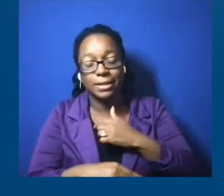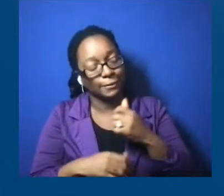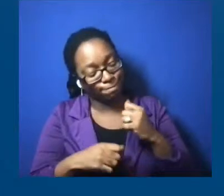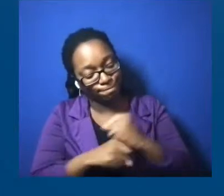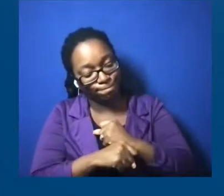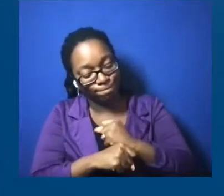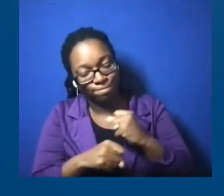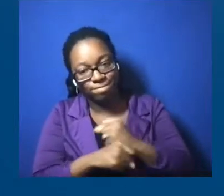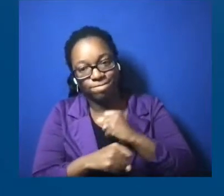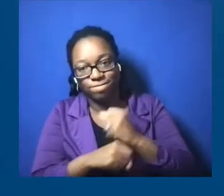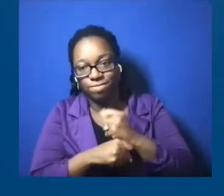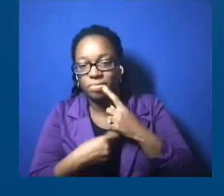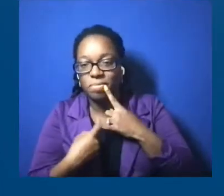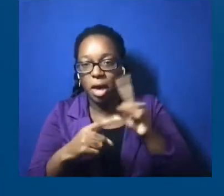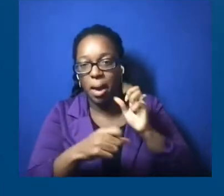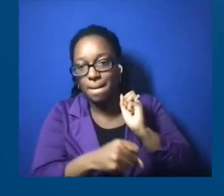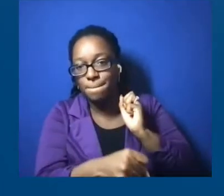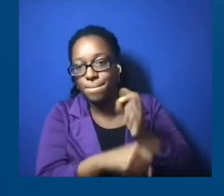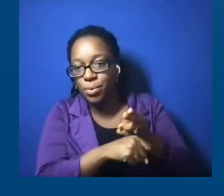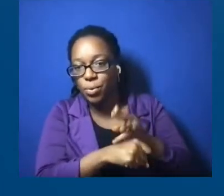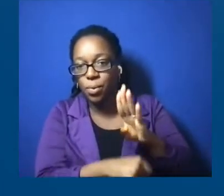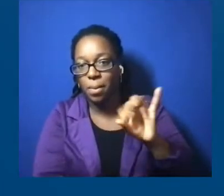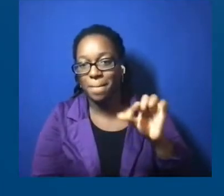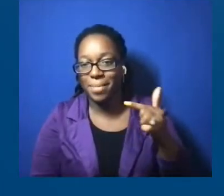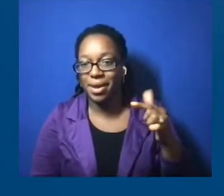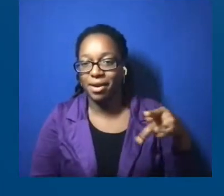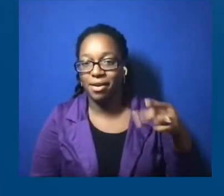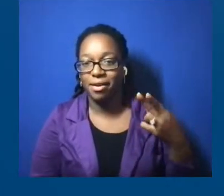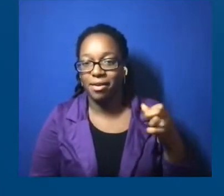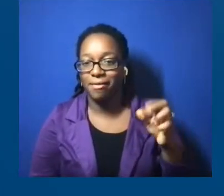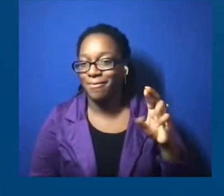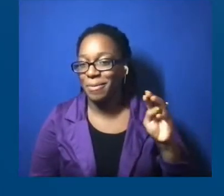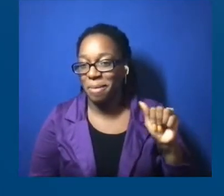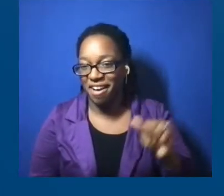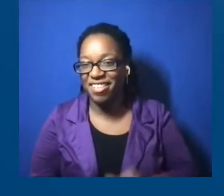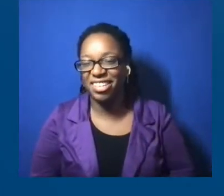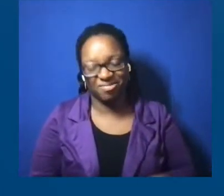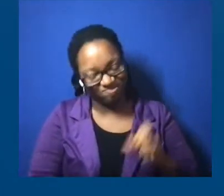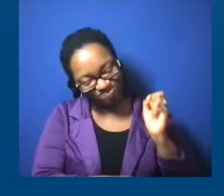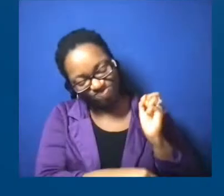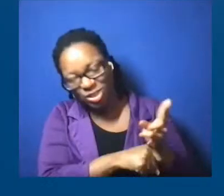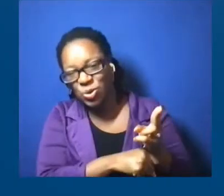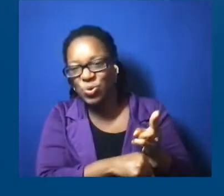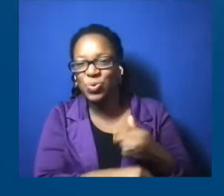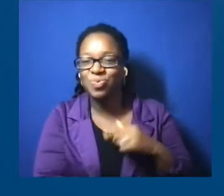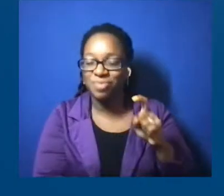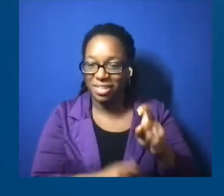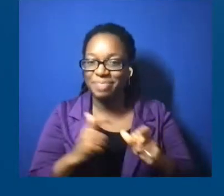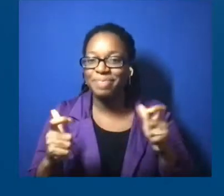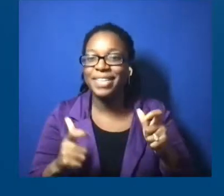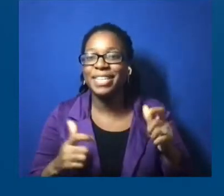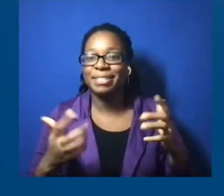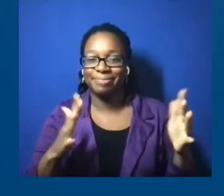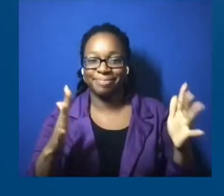we beat Big Pharma. We beat them. That's a big deal.